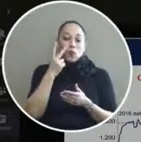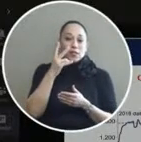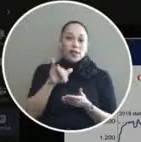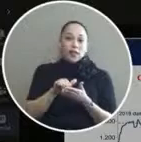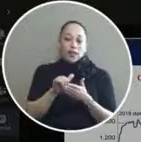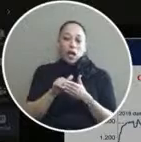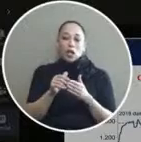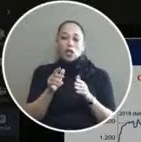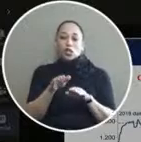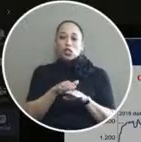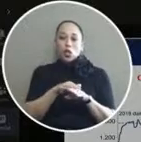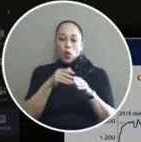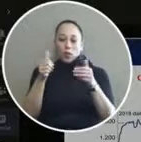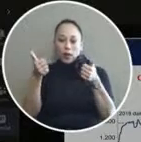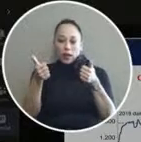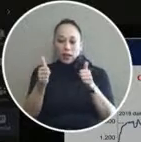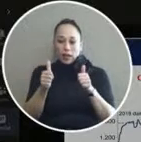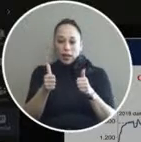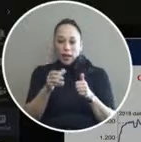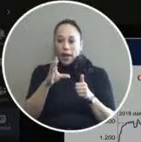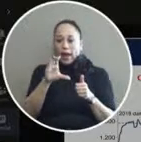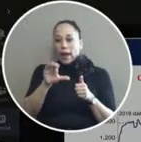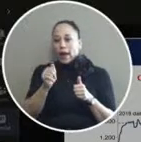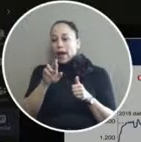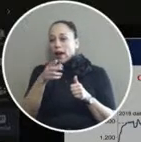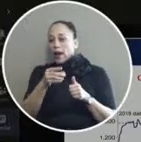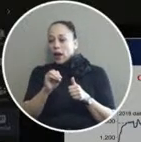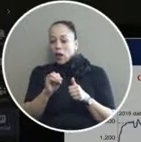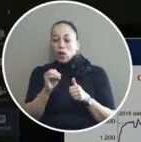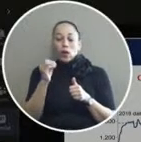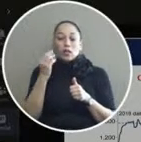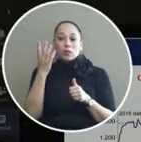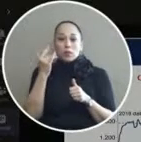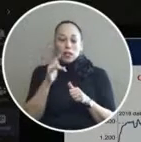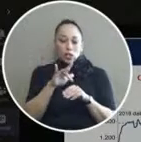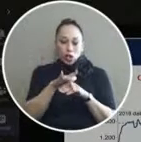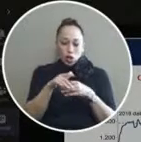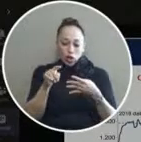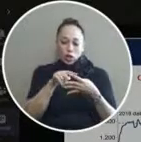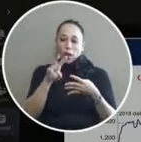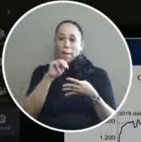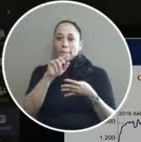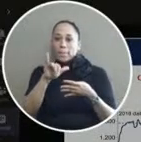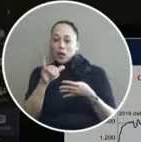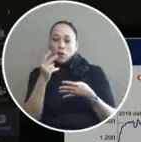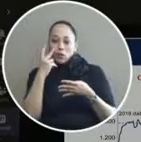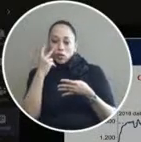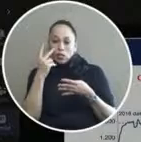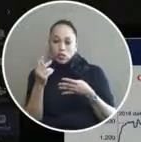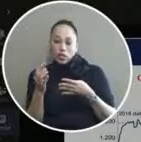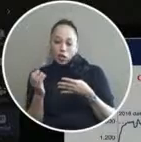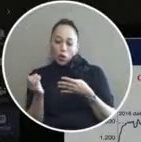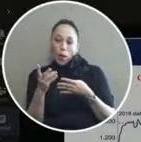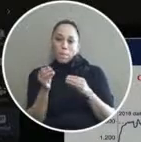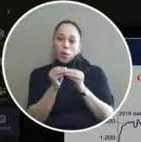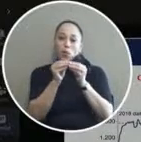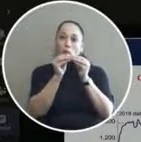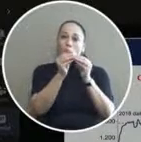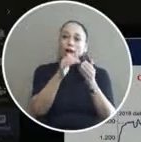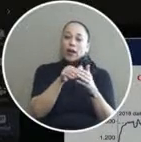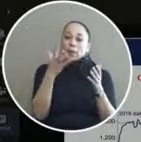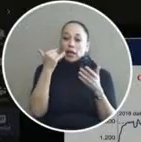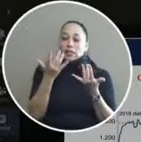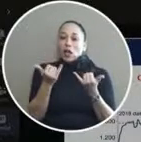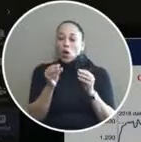slow decline. We believe cargo has already bottomed out in early May, and we're starting to see that recovery again. As more businesses